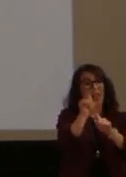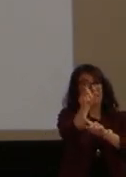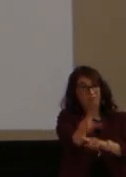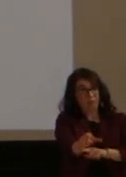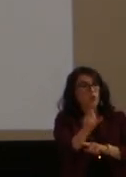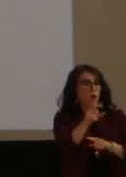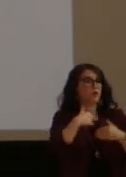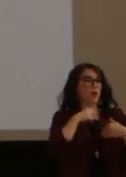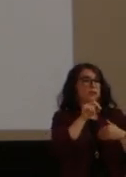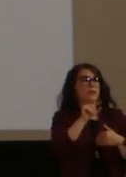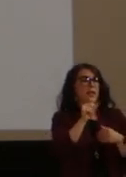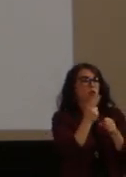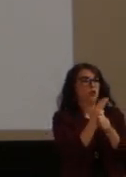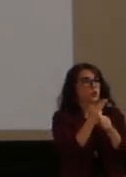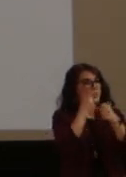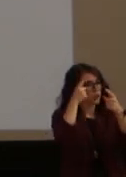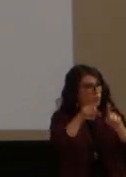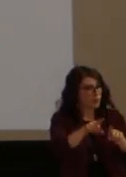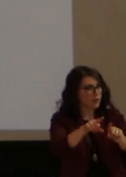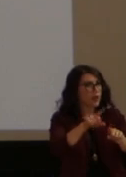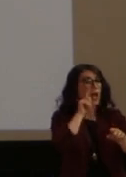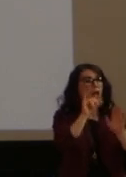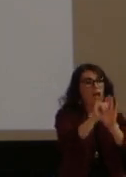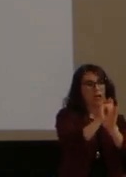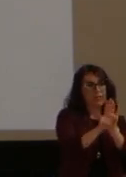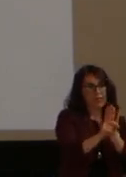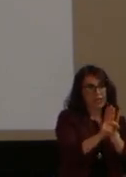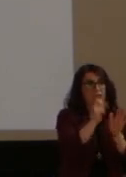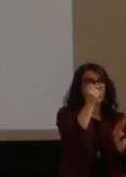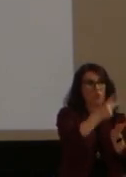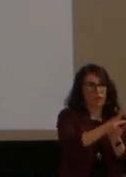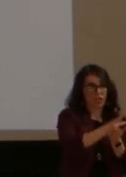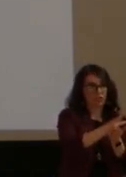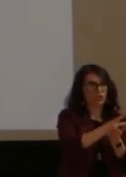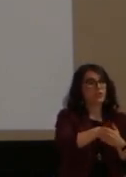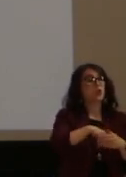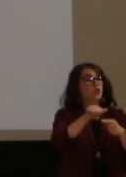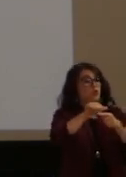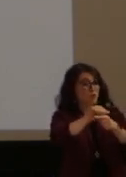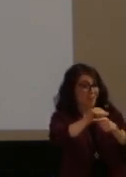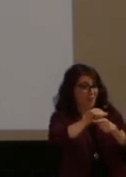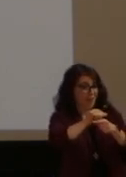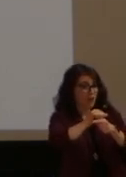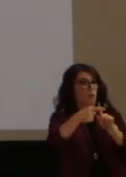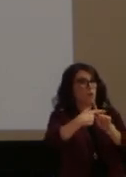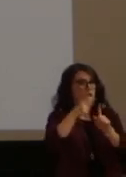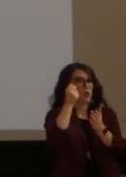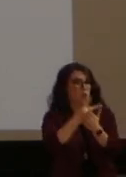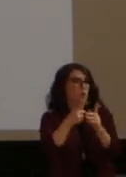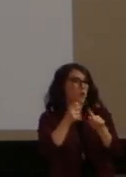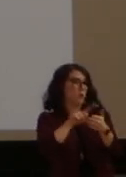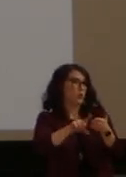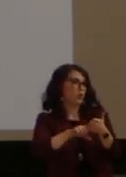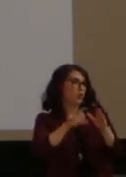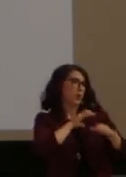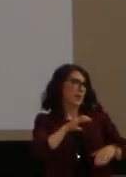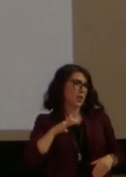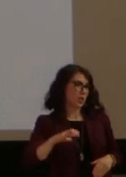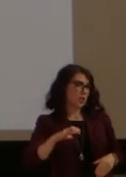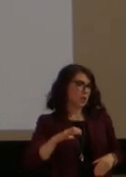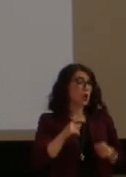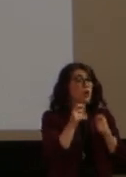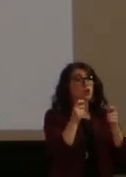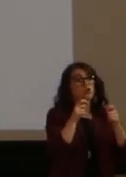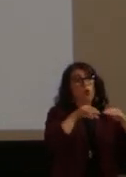use agreement, identity verification, ethics training, and approval from a research committee. Controlled